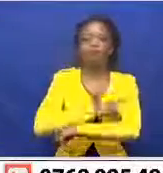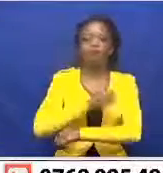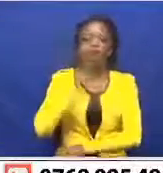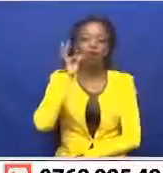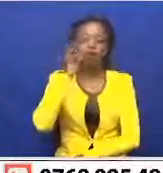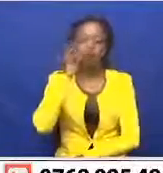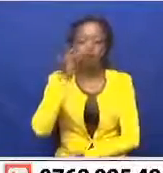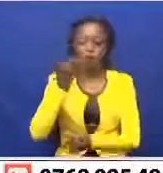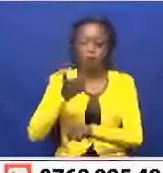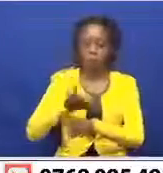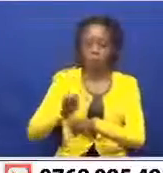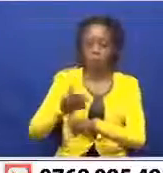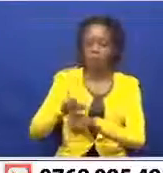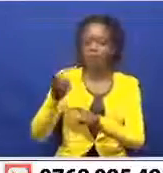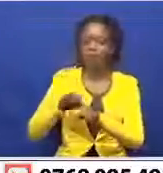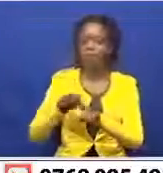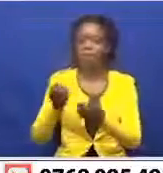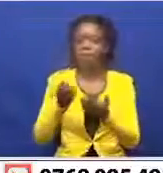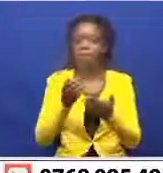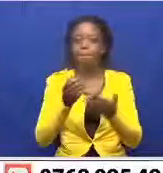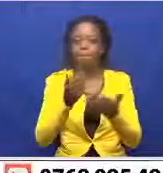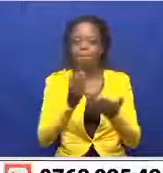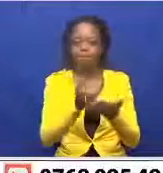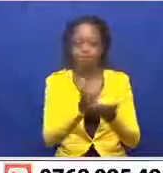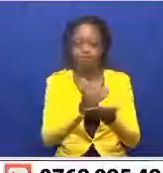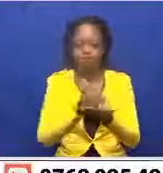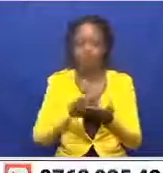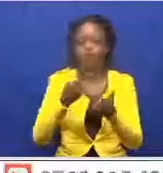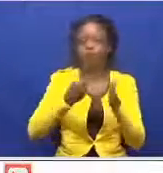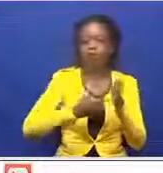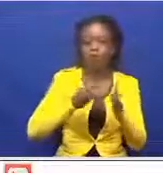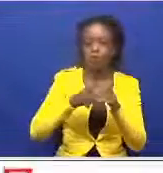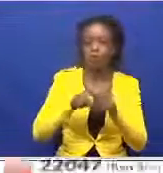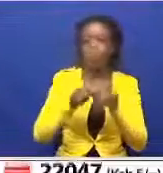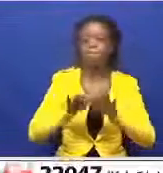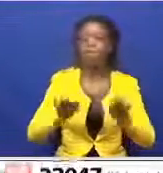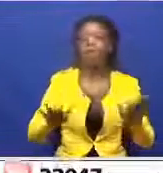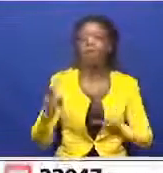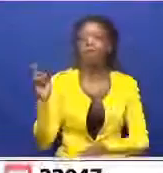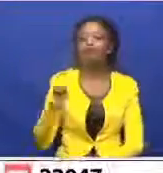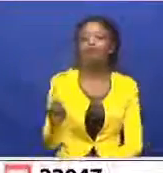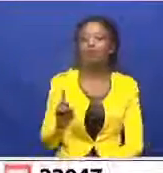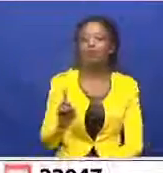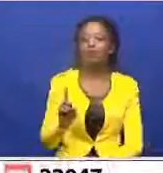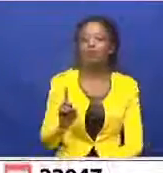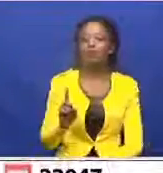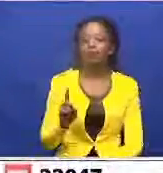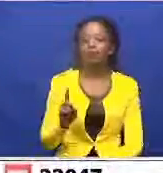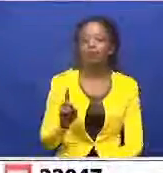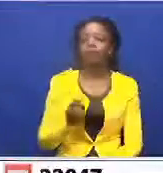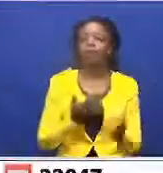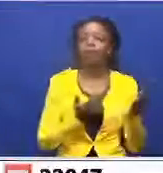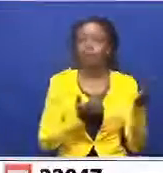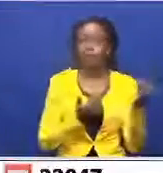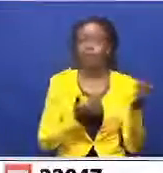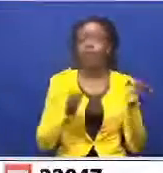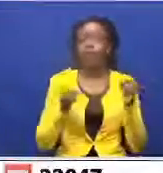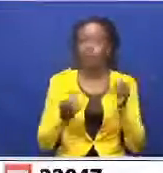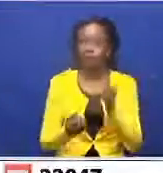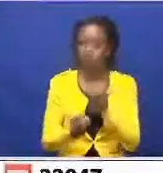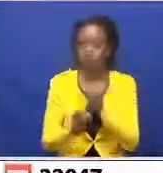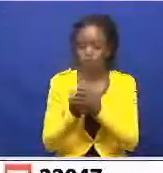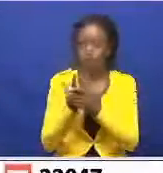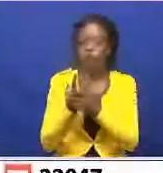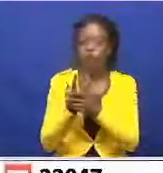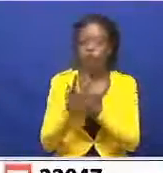waste collected from factories and markets in Nairobi. Insectipro CEO expects the output to triple by